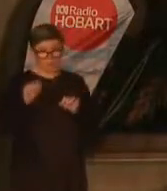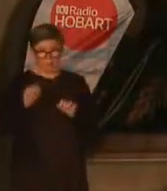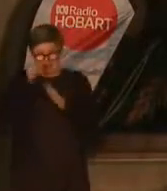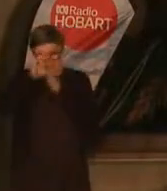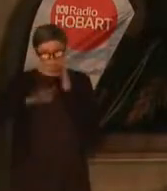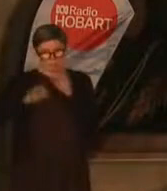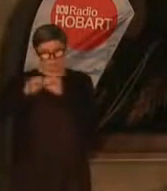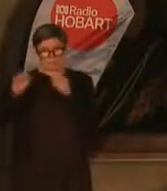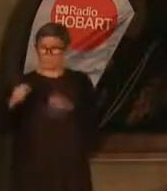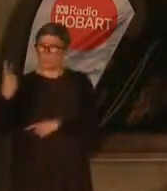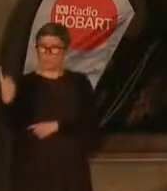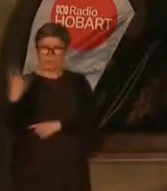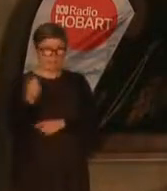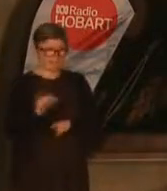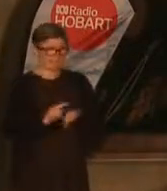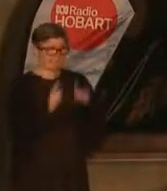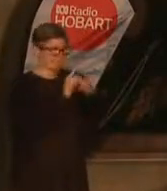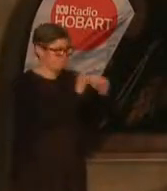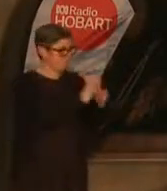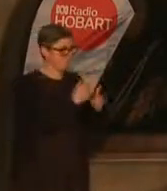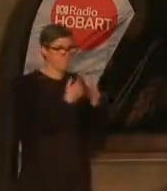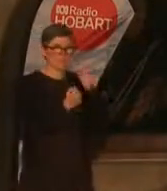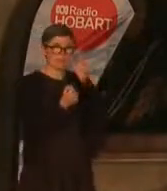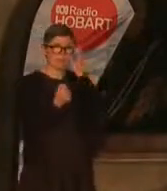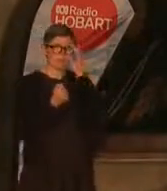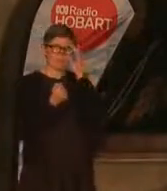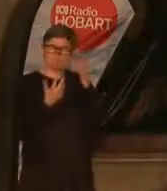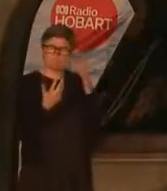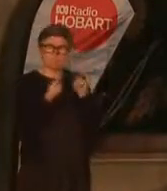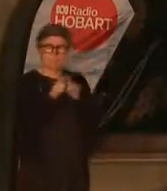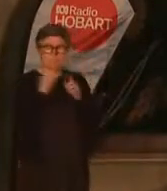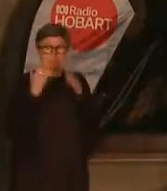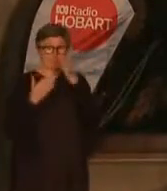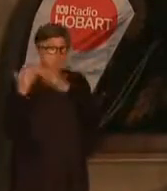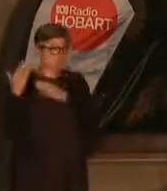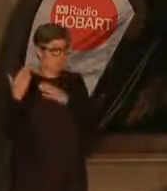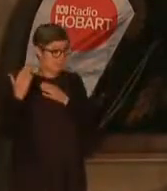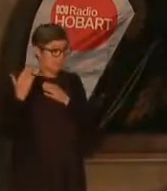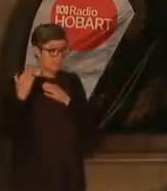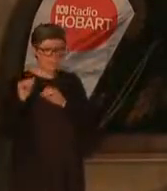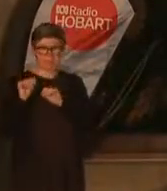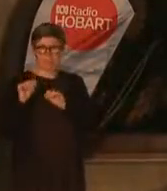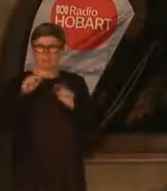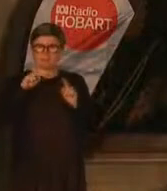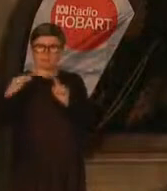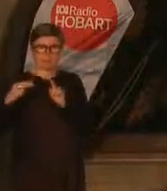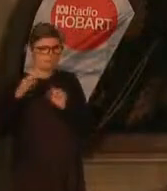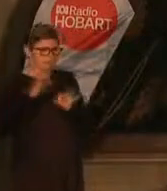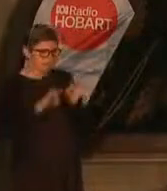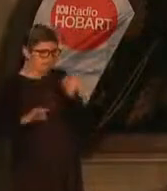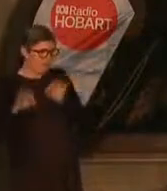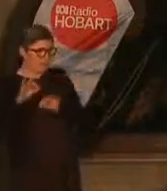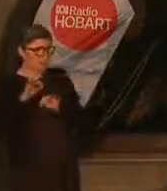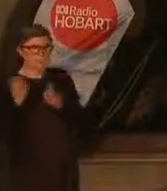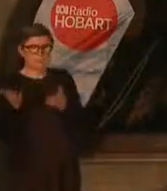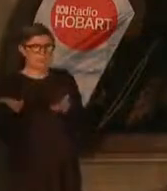among many, and like history, I think, this discipline of science is